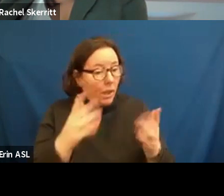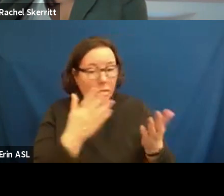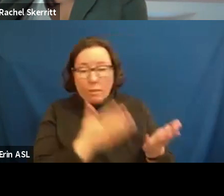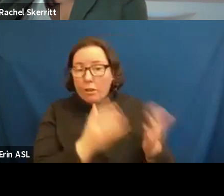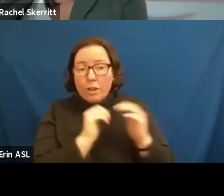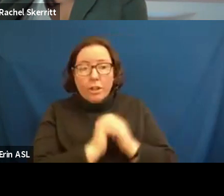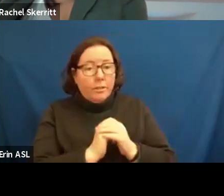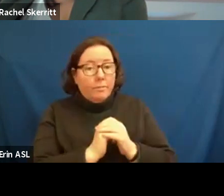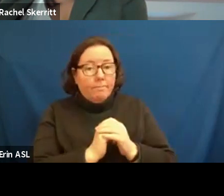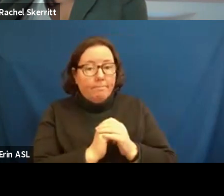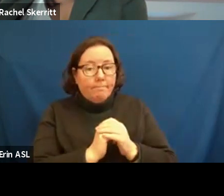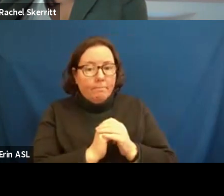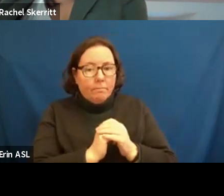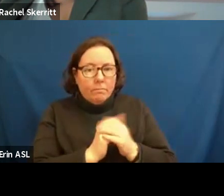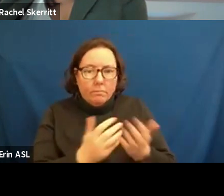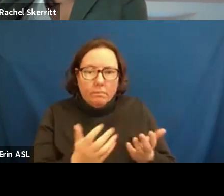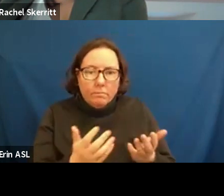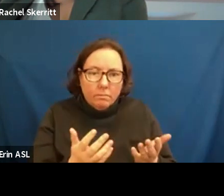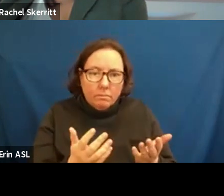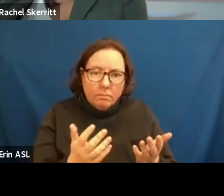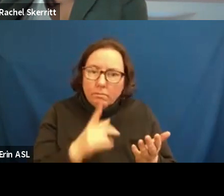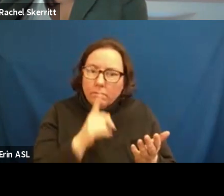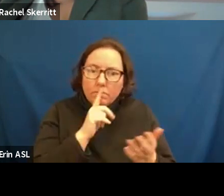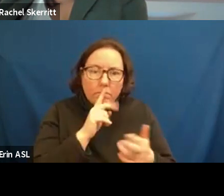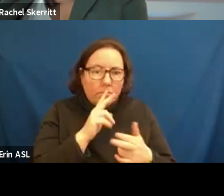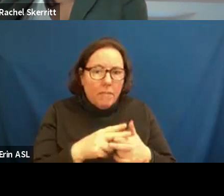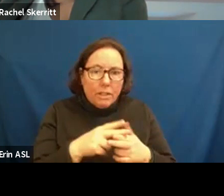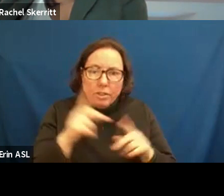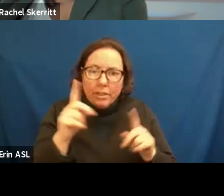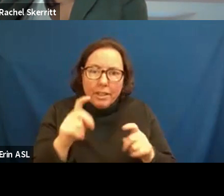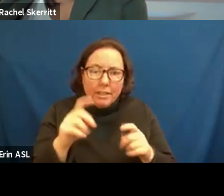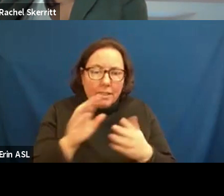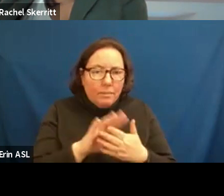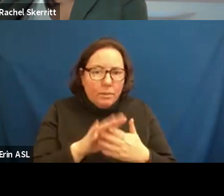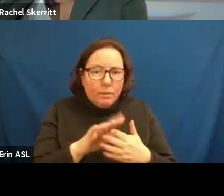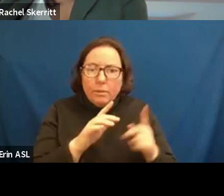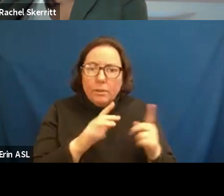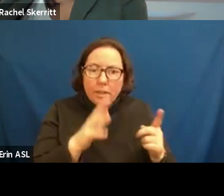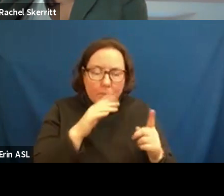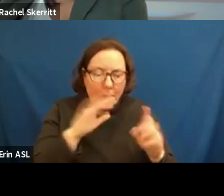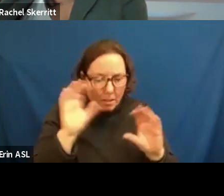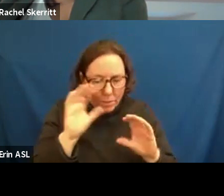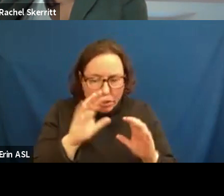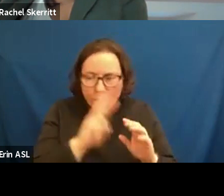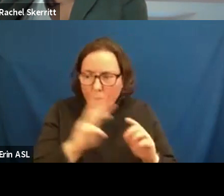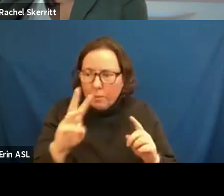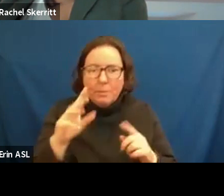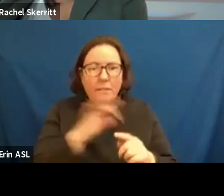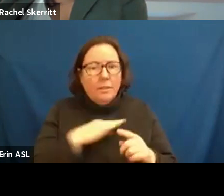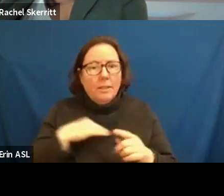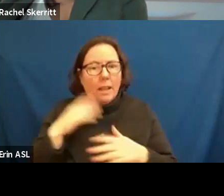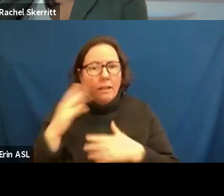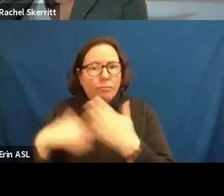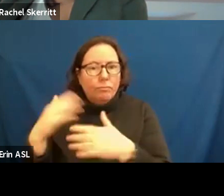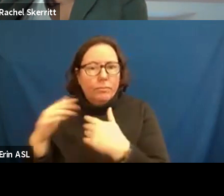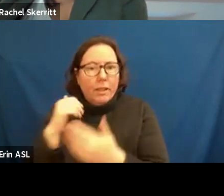go." And that was pretty much it. The mom went about searching through the website at the computer kiosk, and the staffer moved on to helping the